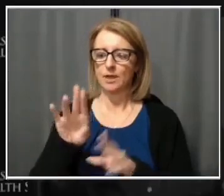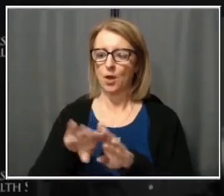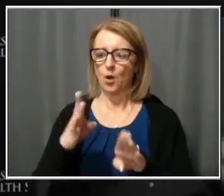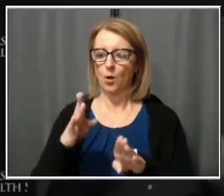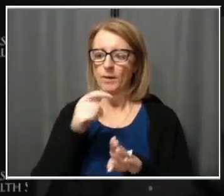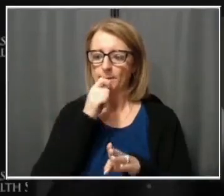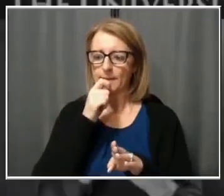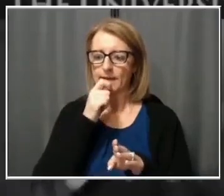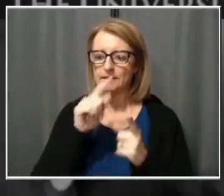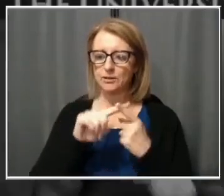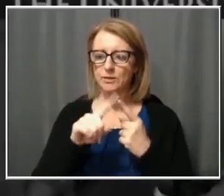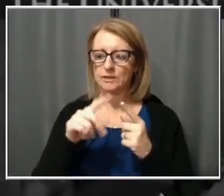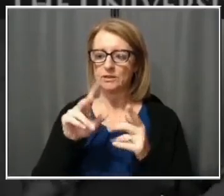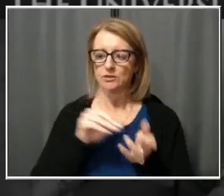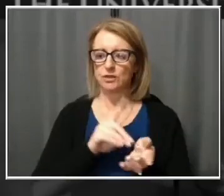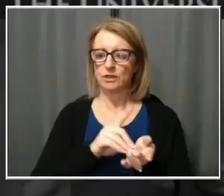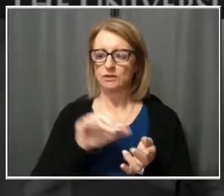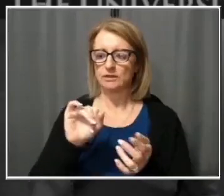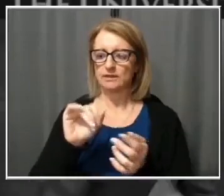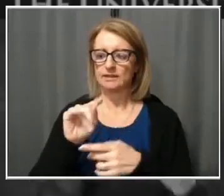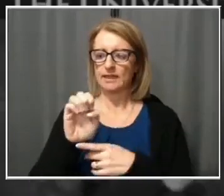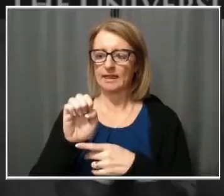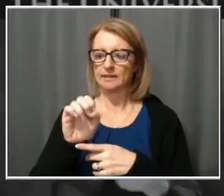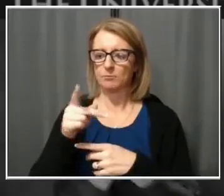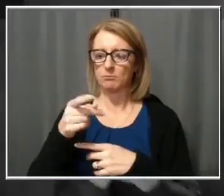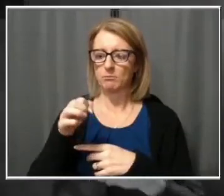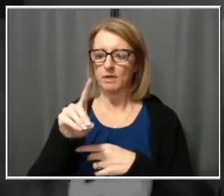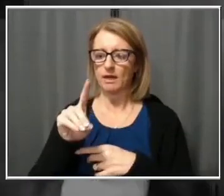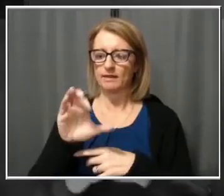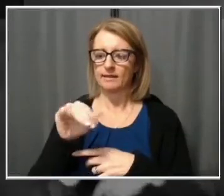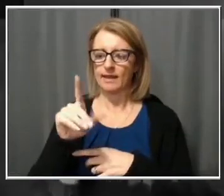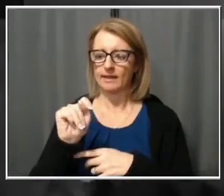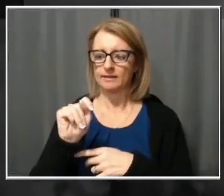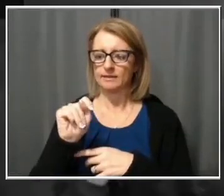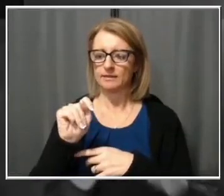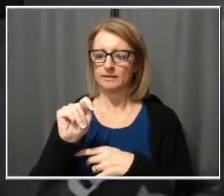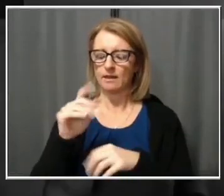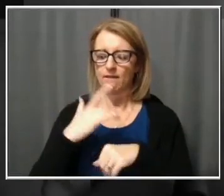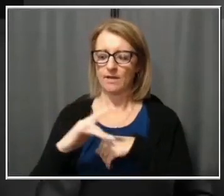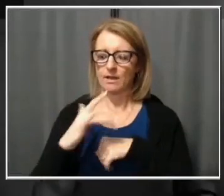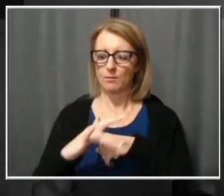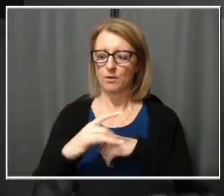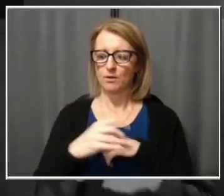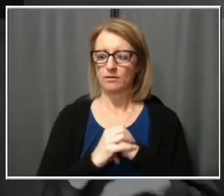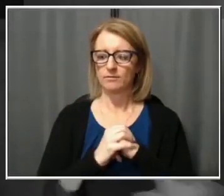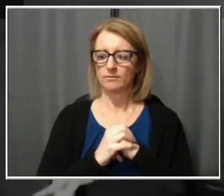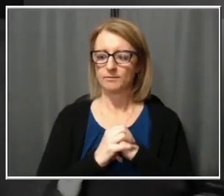Dr. Stiles podcast. Now everywhere podcasts are available.